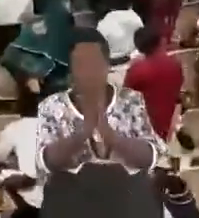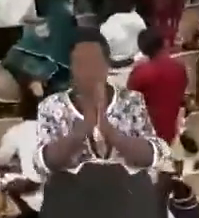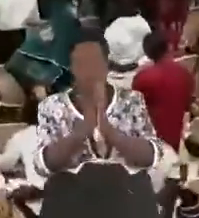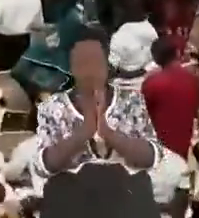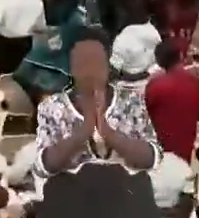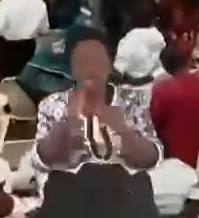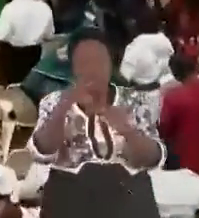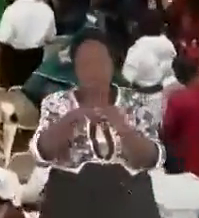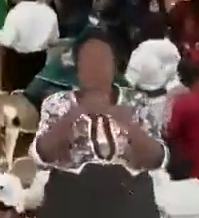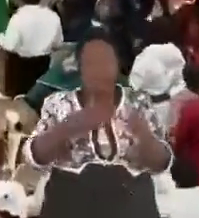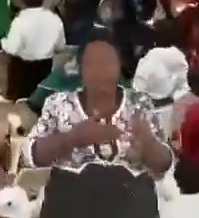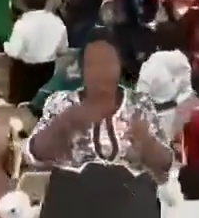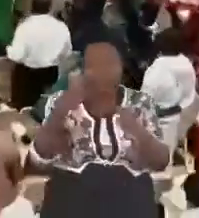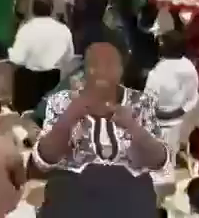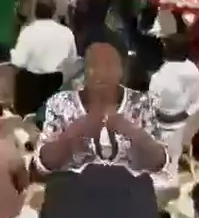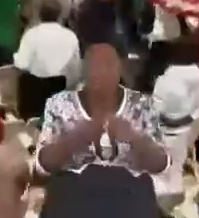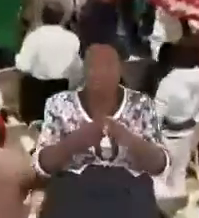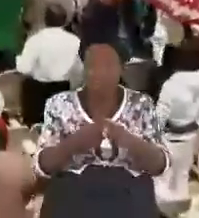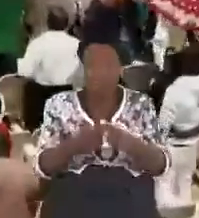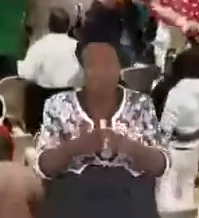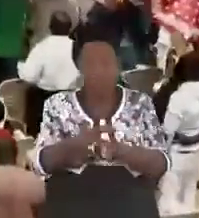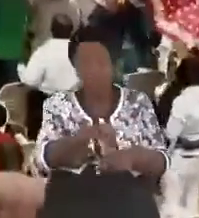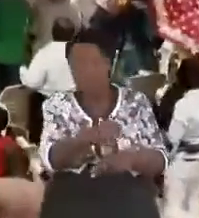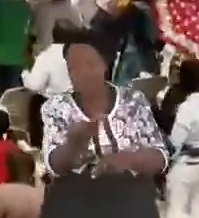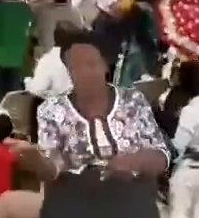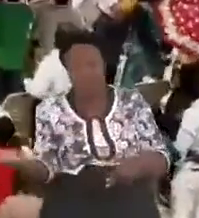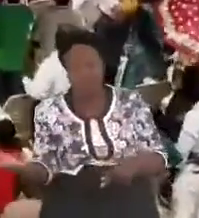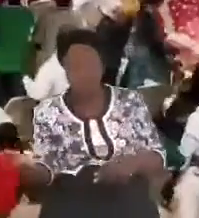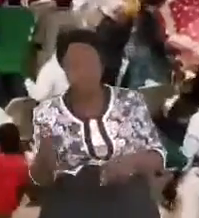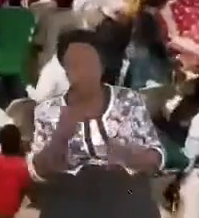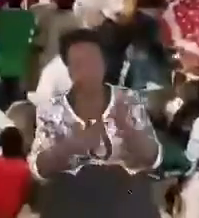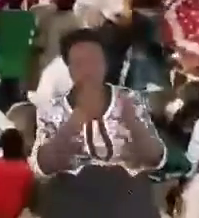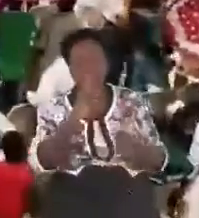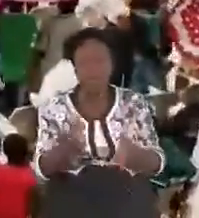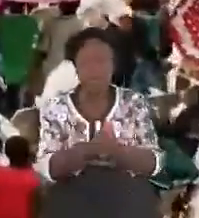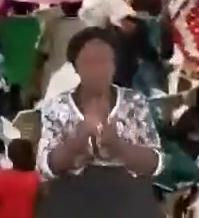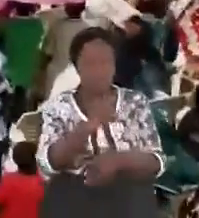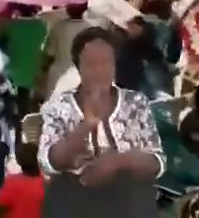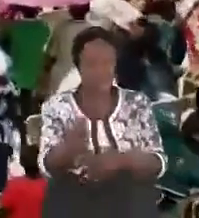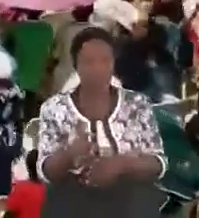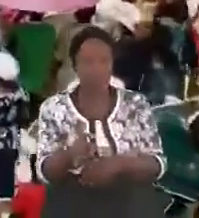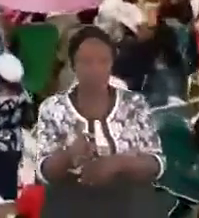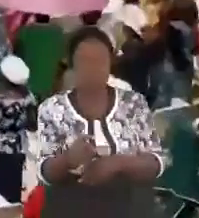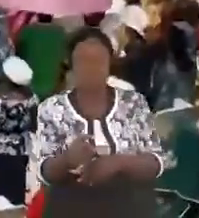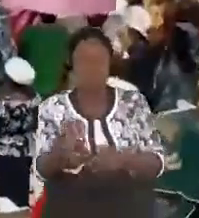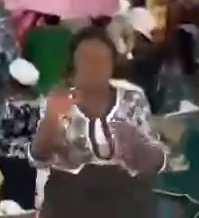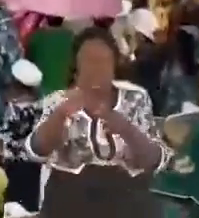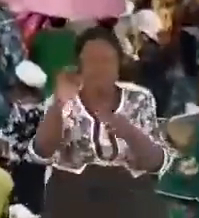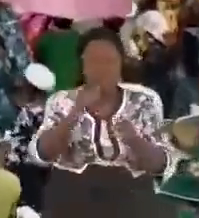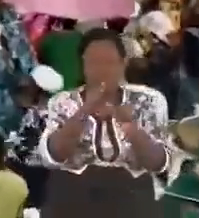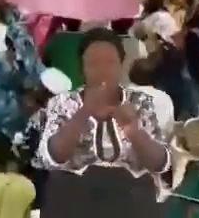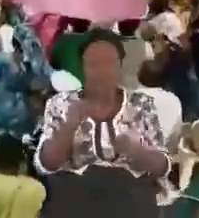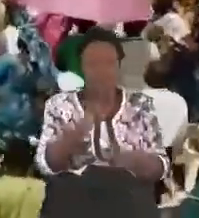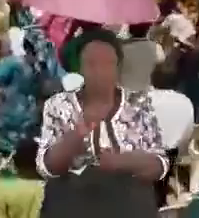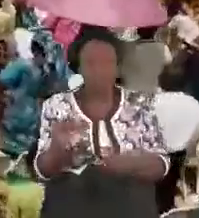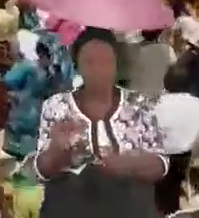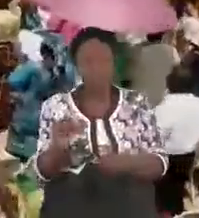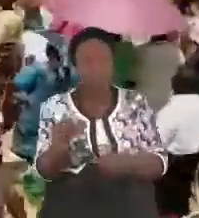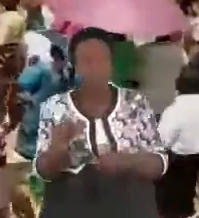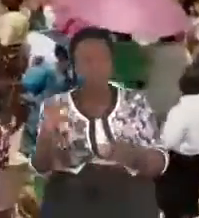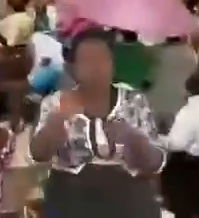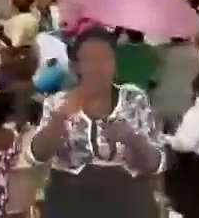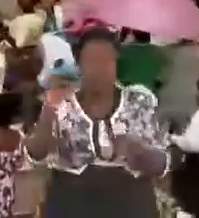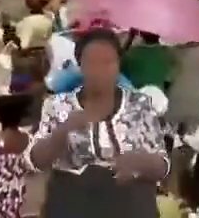my name whatsoever what are you asking spiritual blessing spiritual